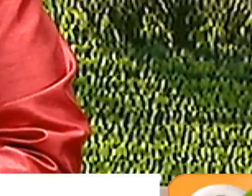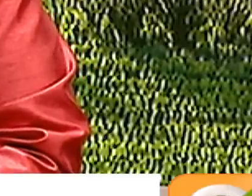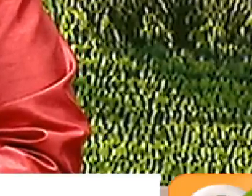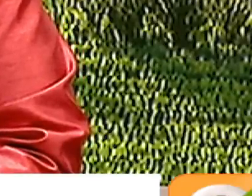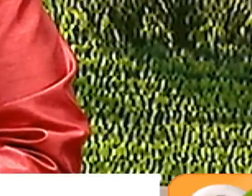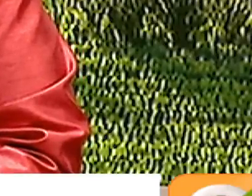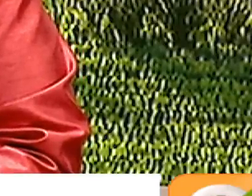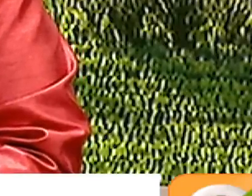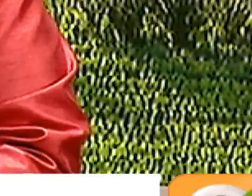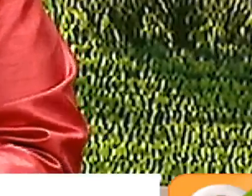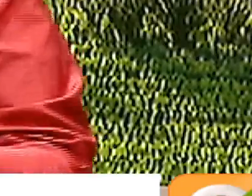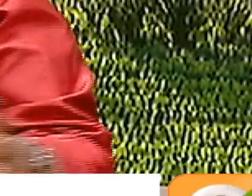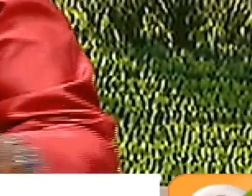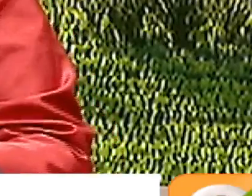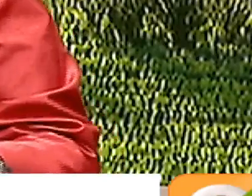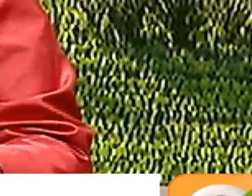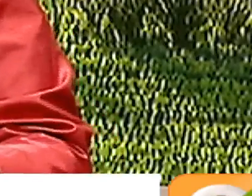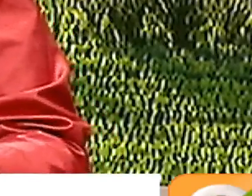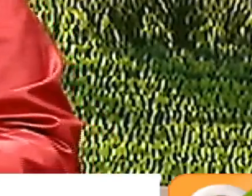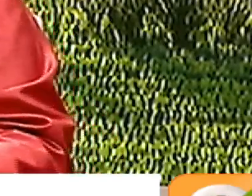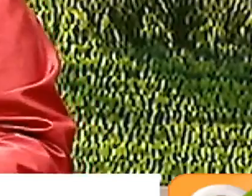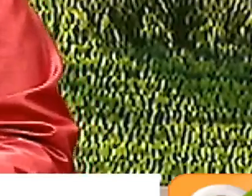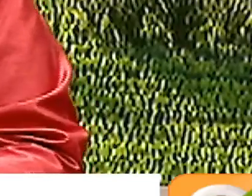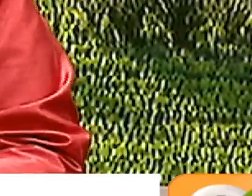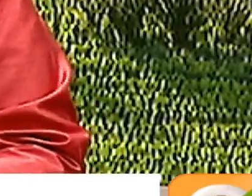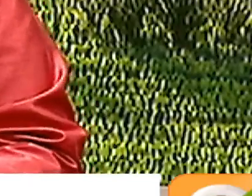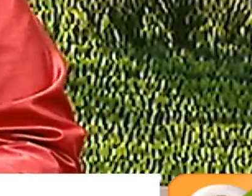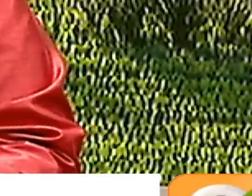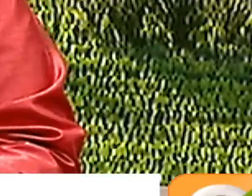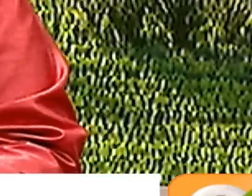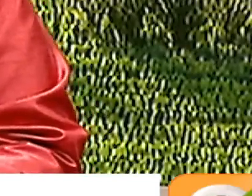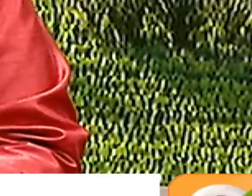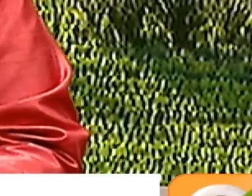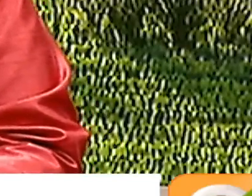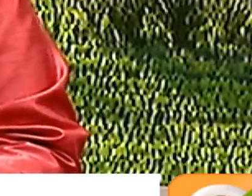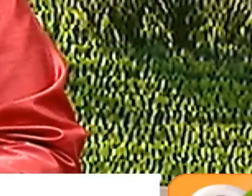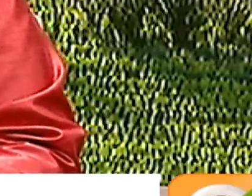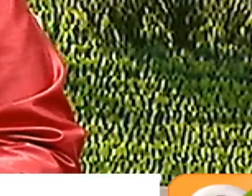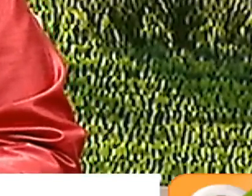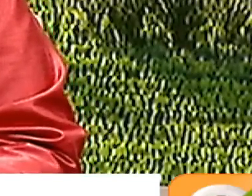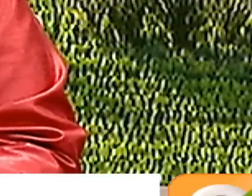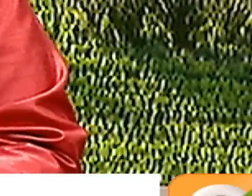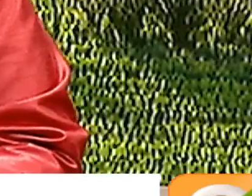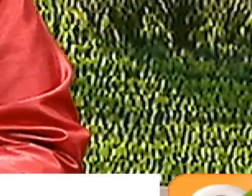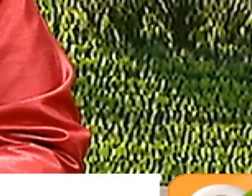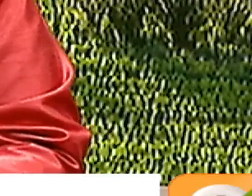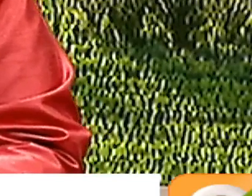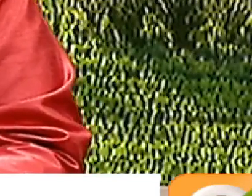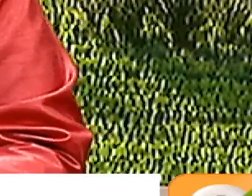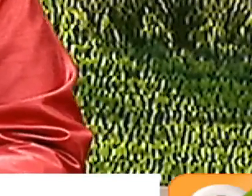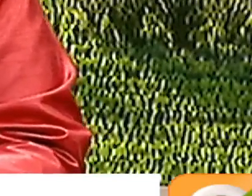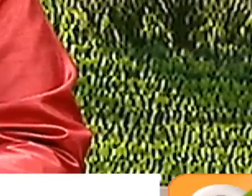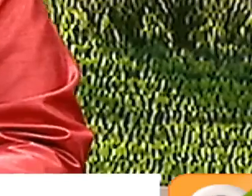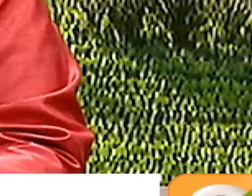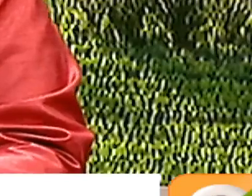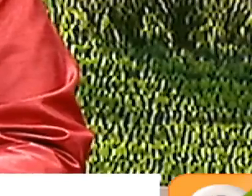working on those areas. We have a core team which is focusing on Nairobi and making sure that Nairobi is stabilized. But